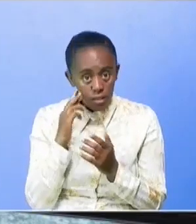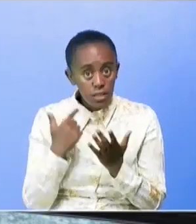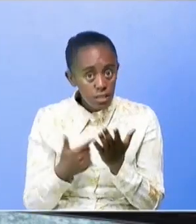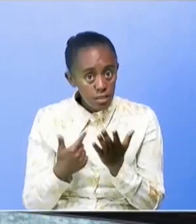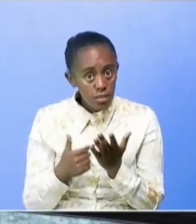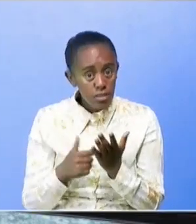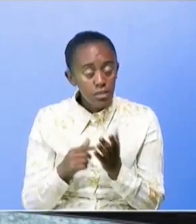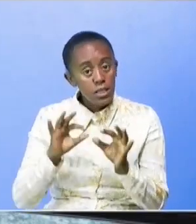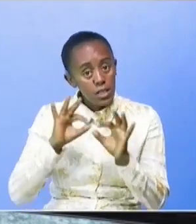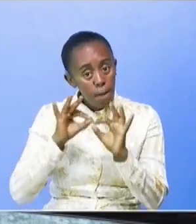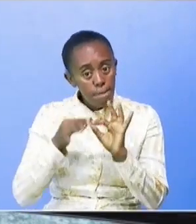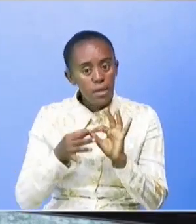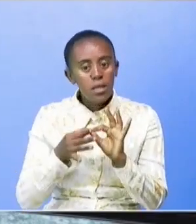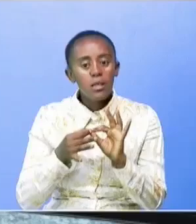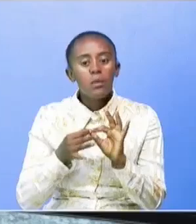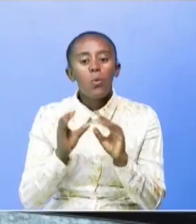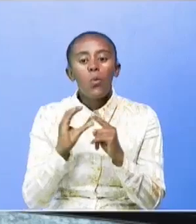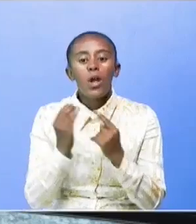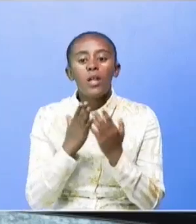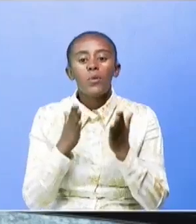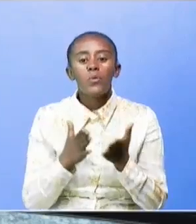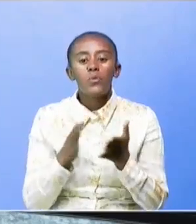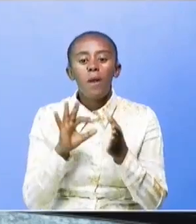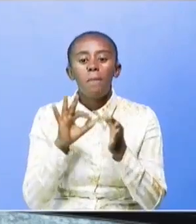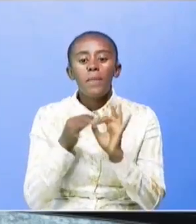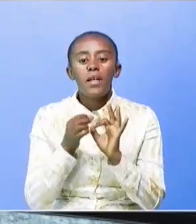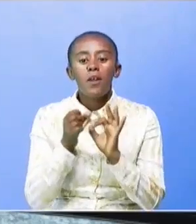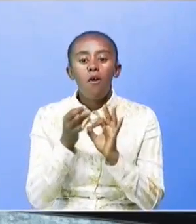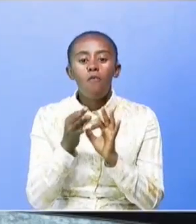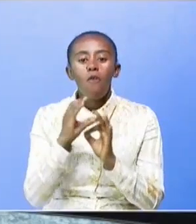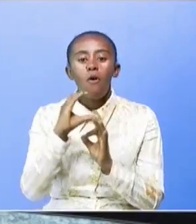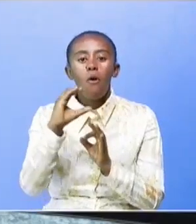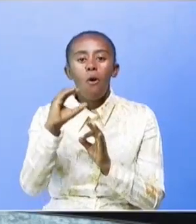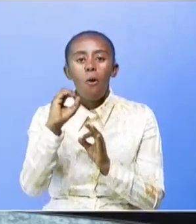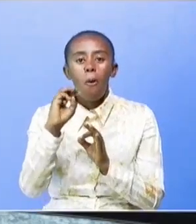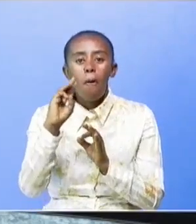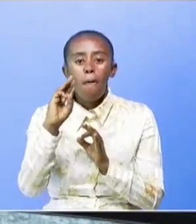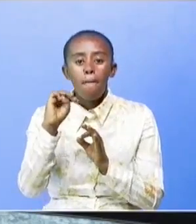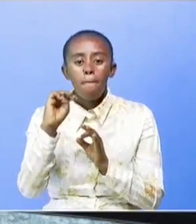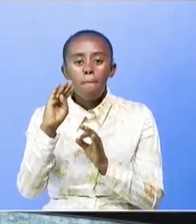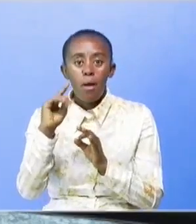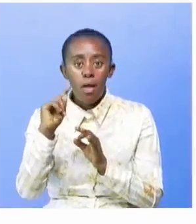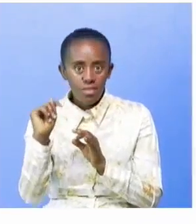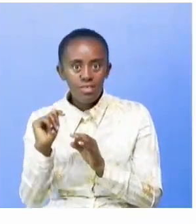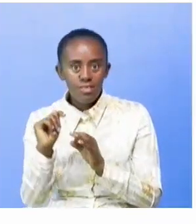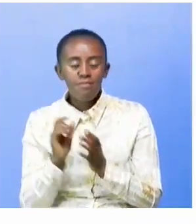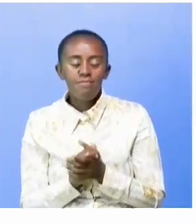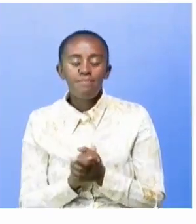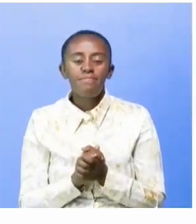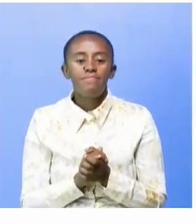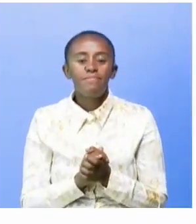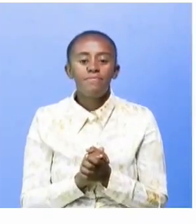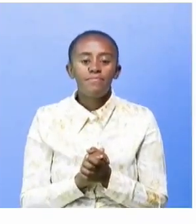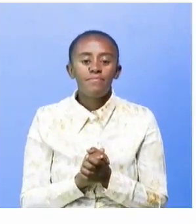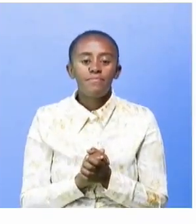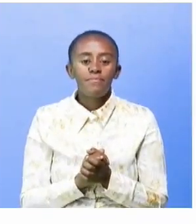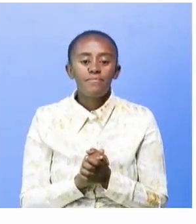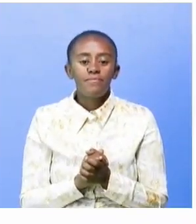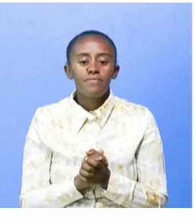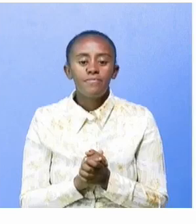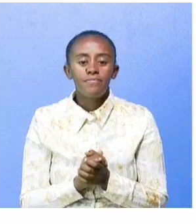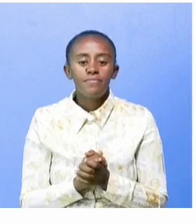this is the meaning, the contextual meaning of combat in this lesson. What about the third